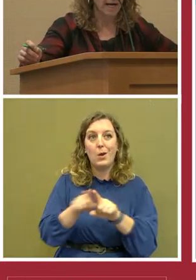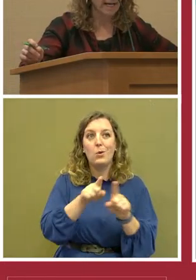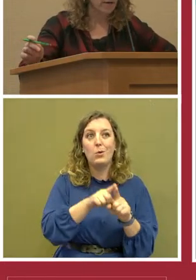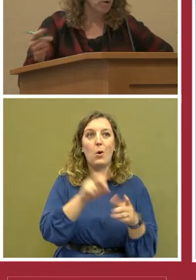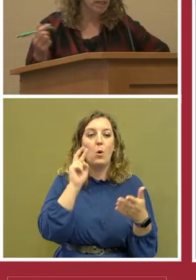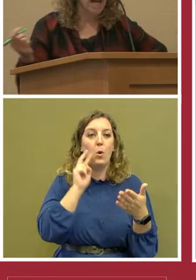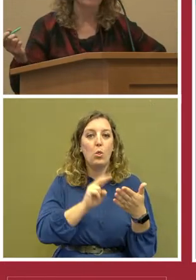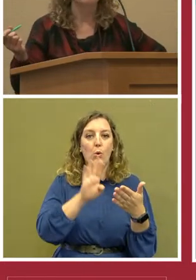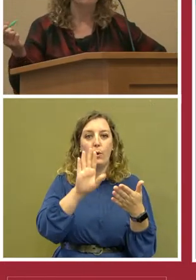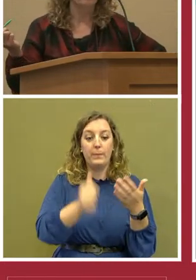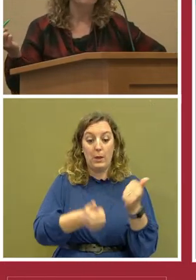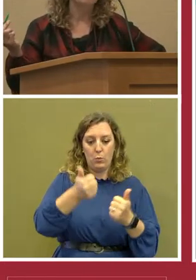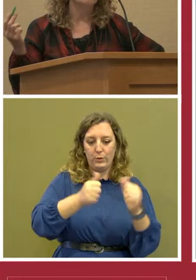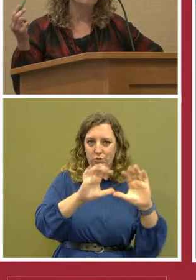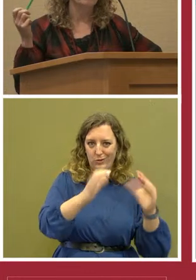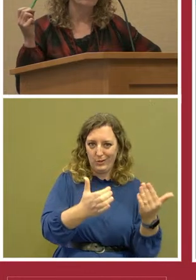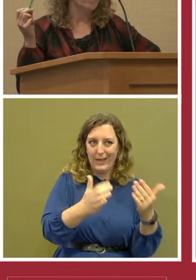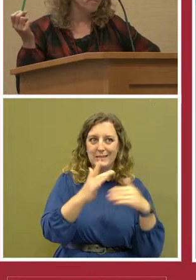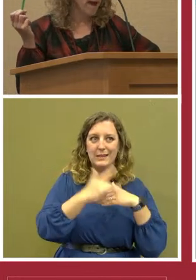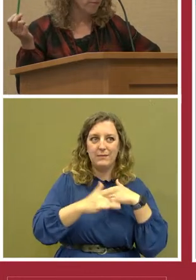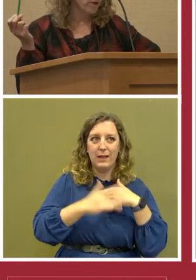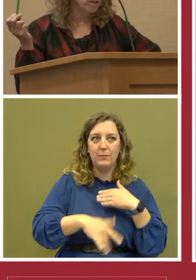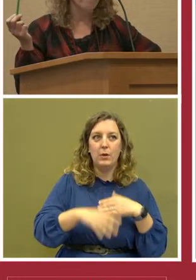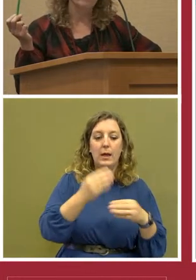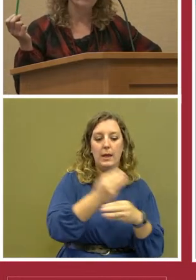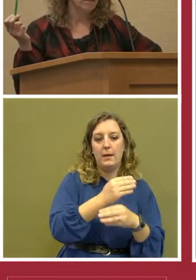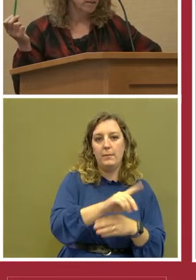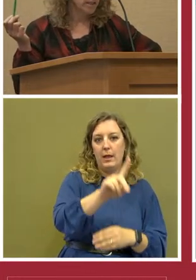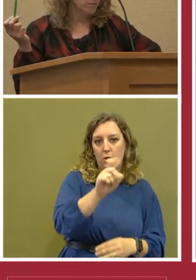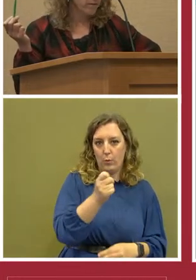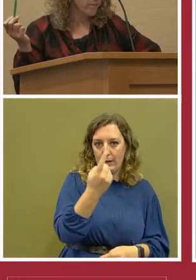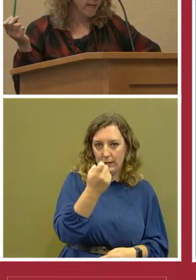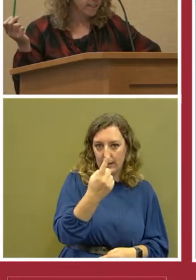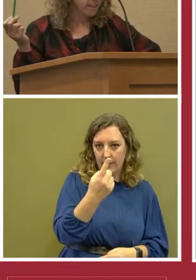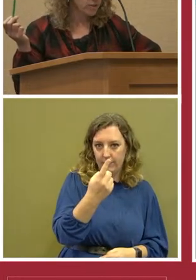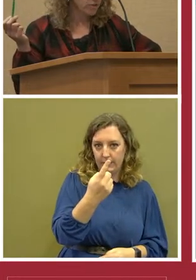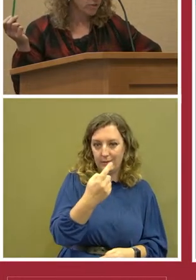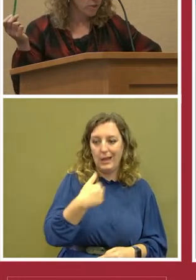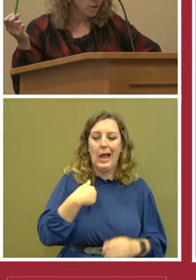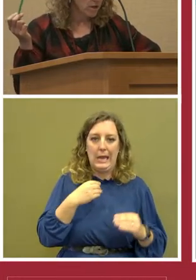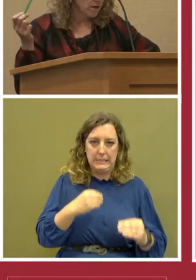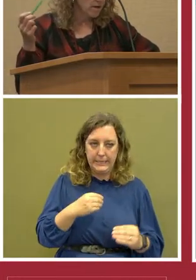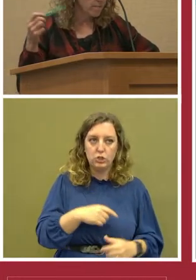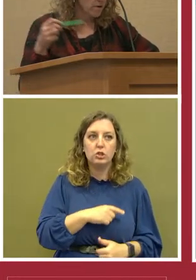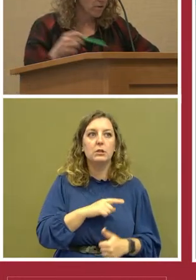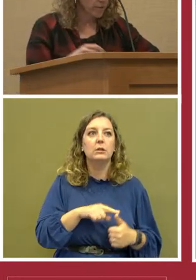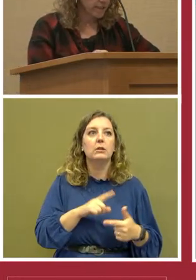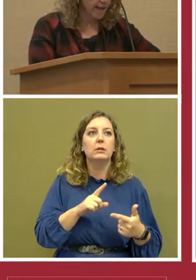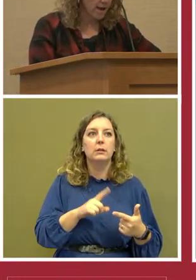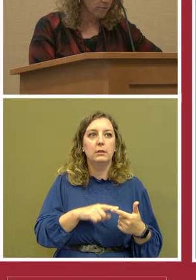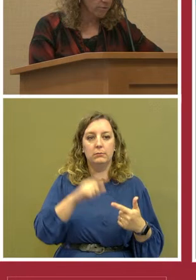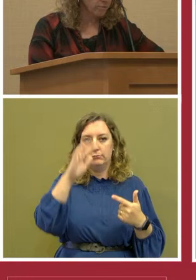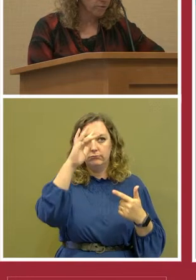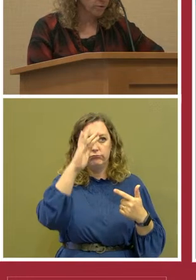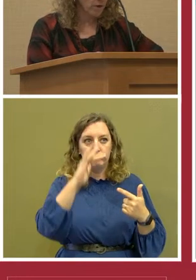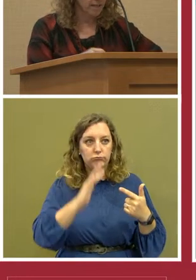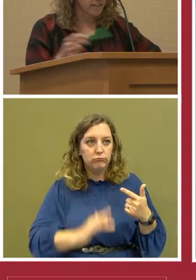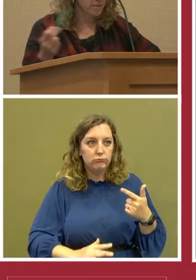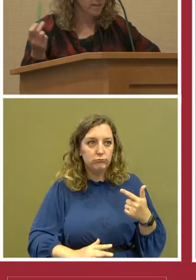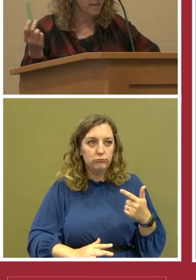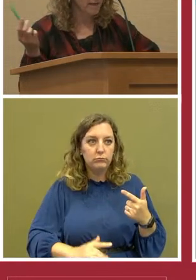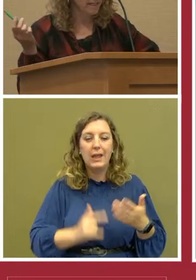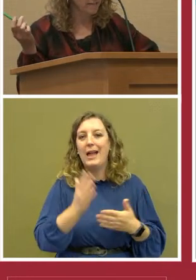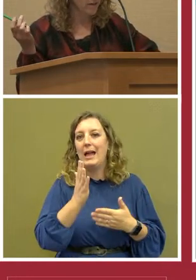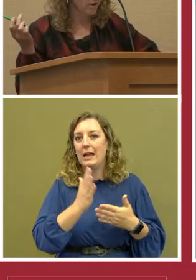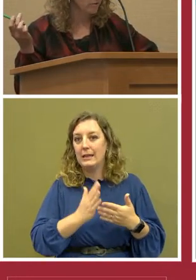look by what classes there are. So you can see there's Math 111. That's one of them I teach, all the way down through.